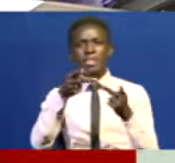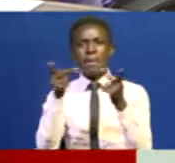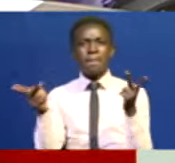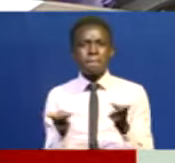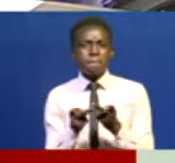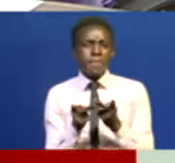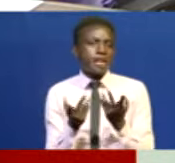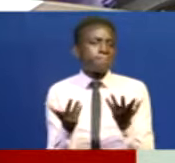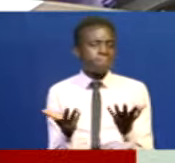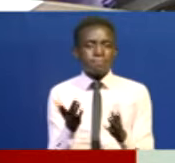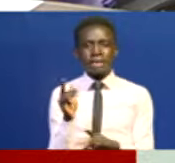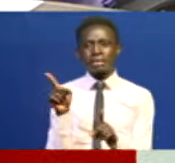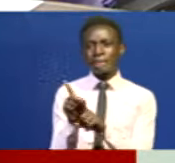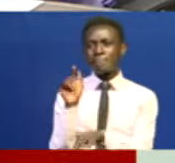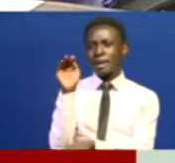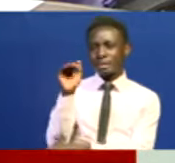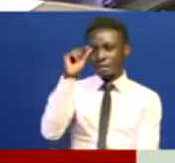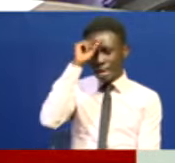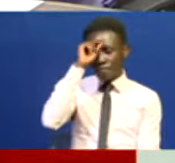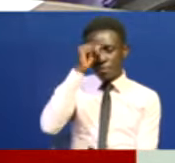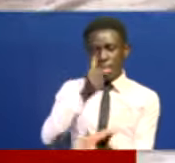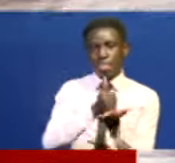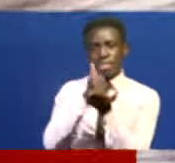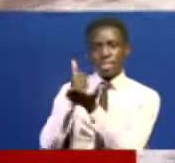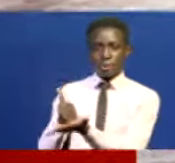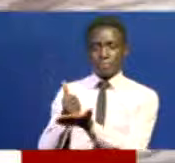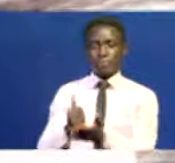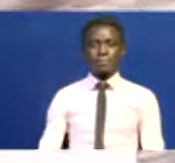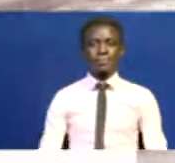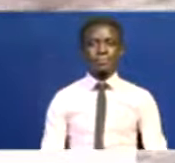government to come to their aid.